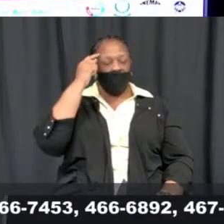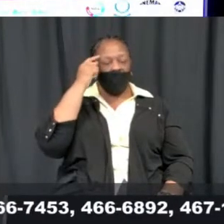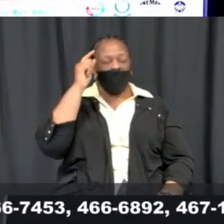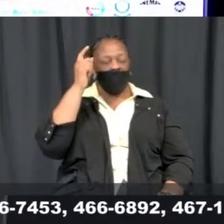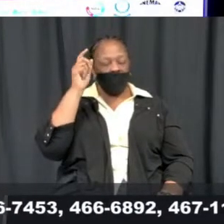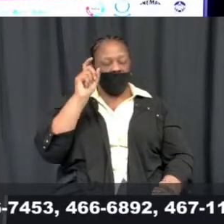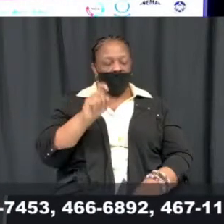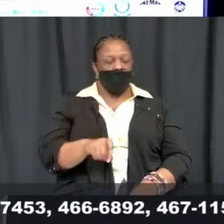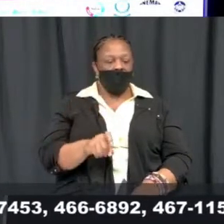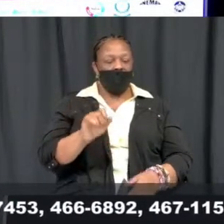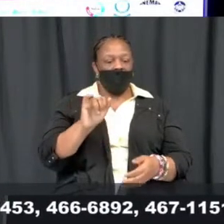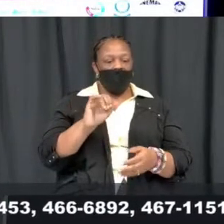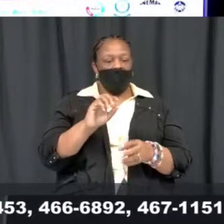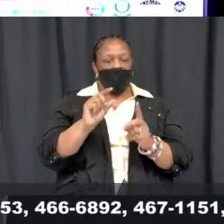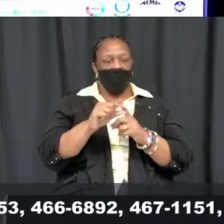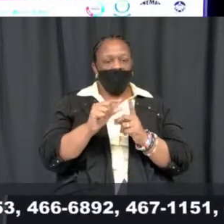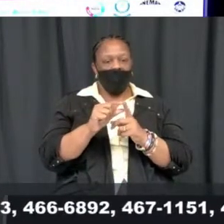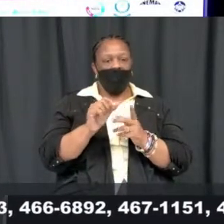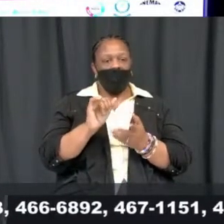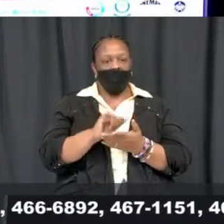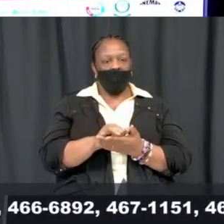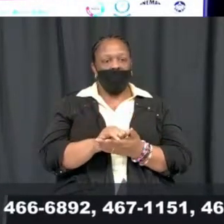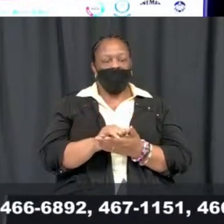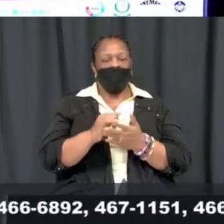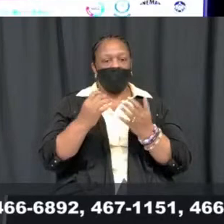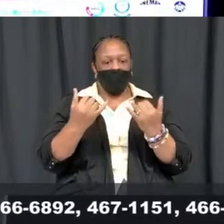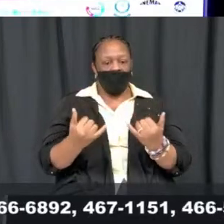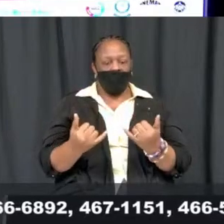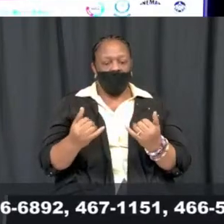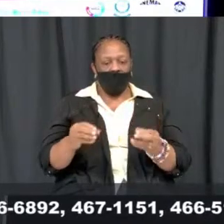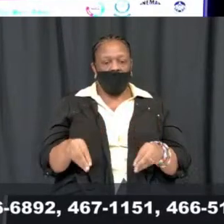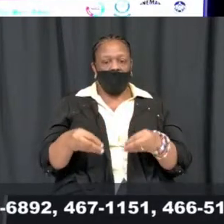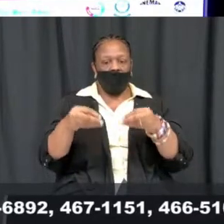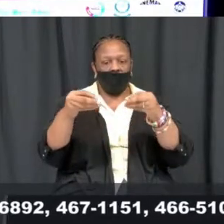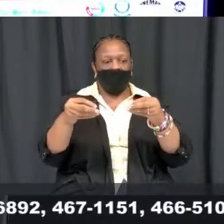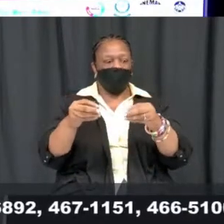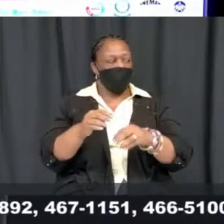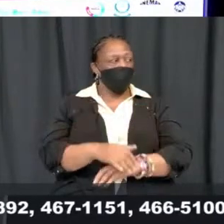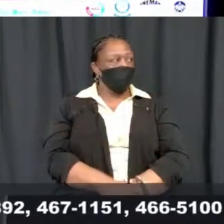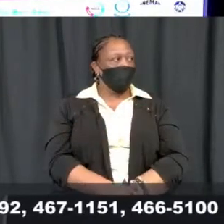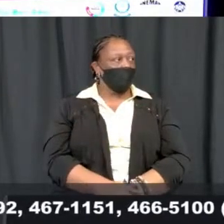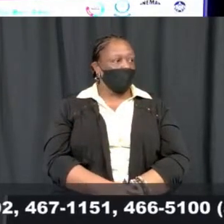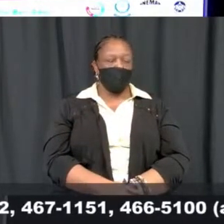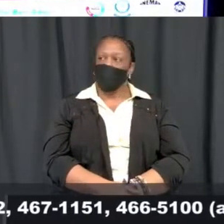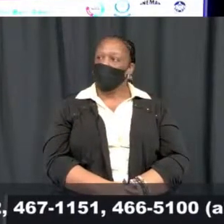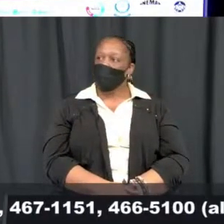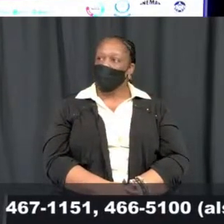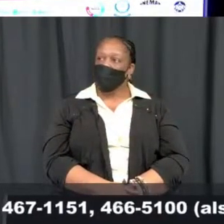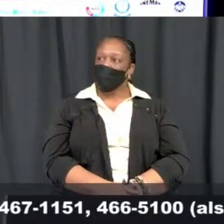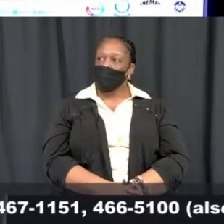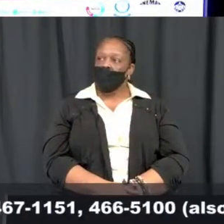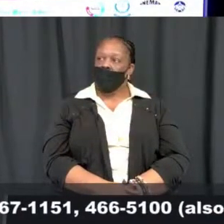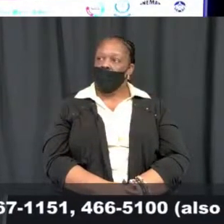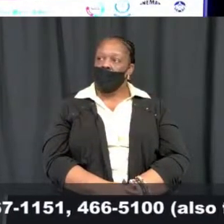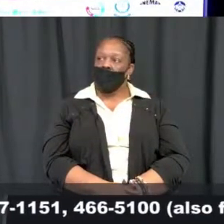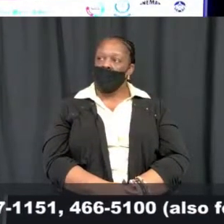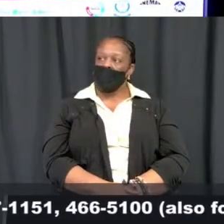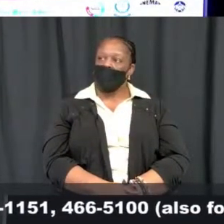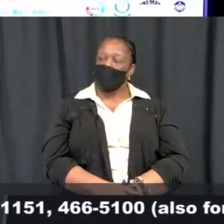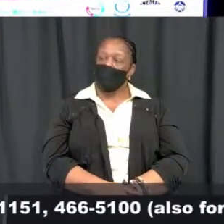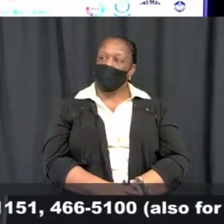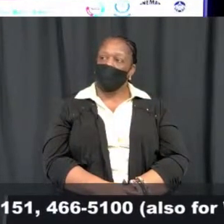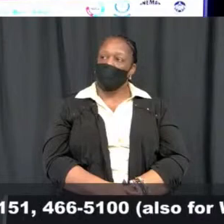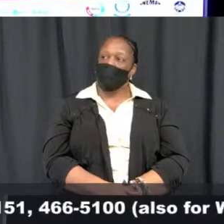motivational words that you just delivered, especially at this present